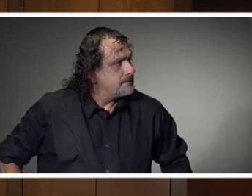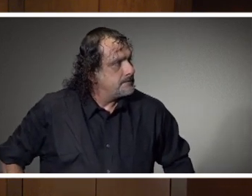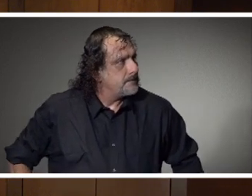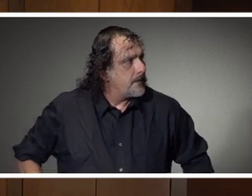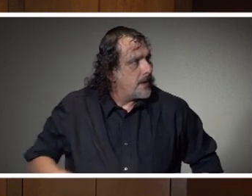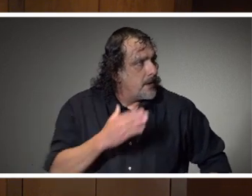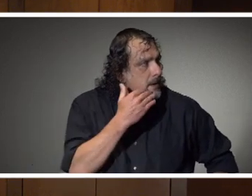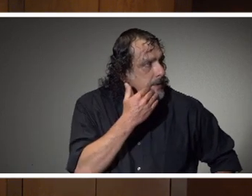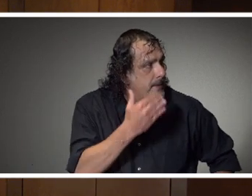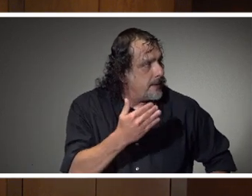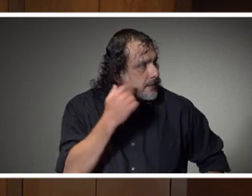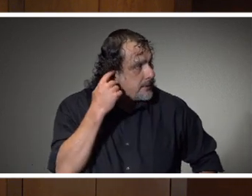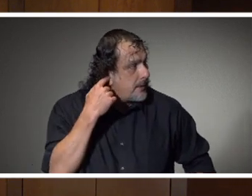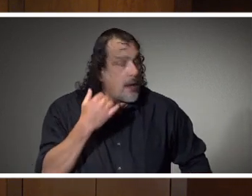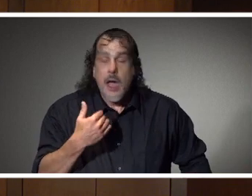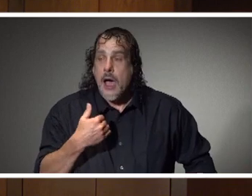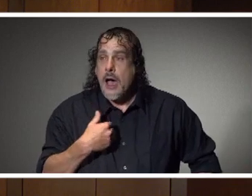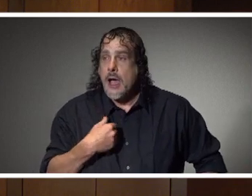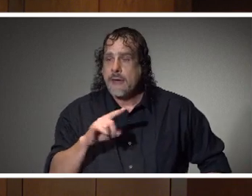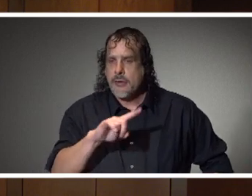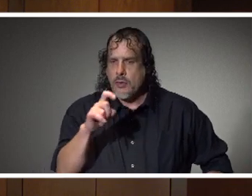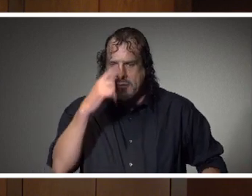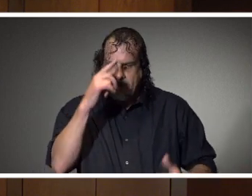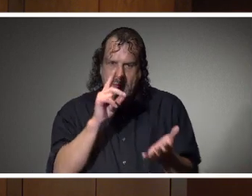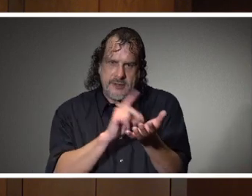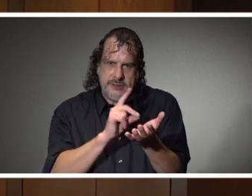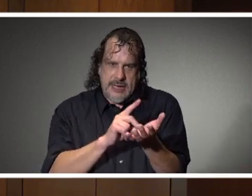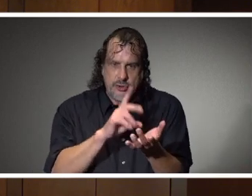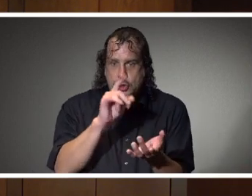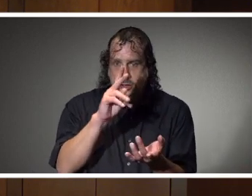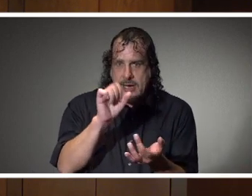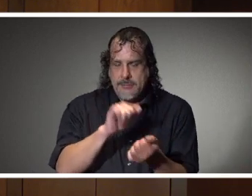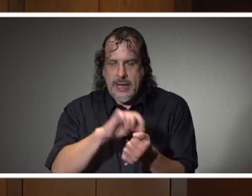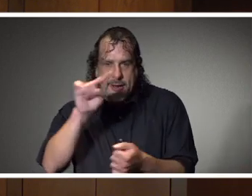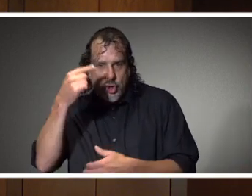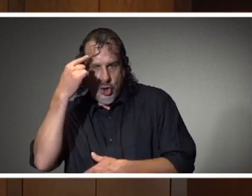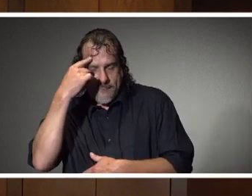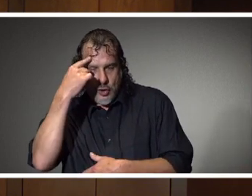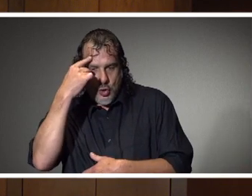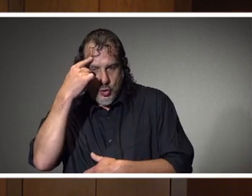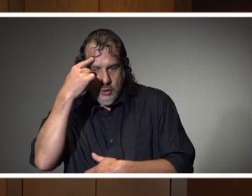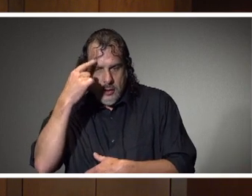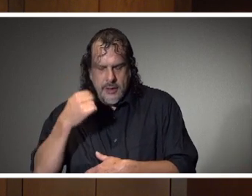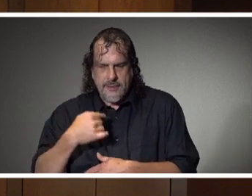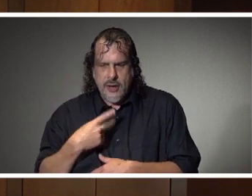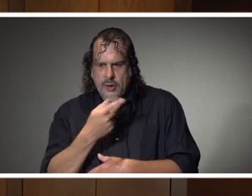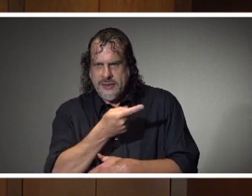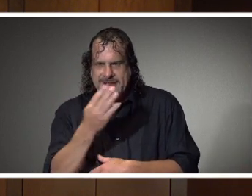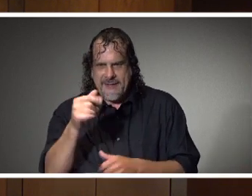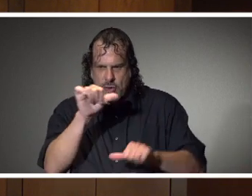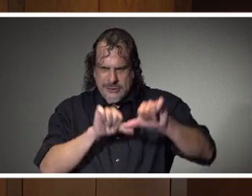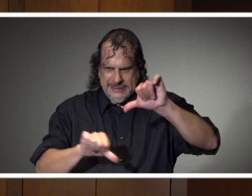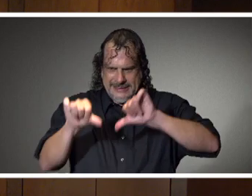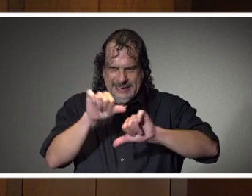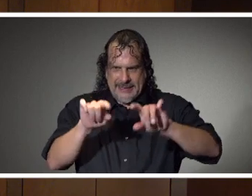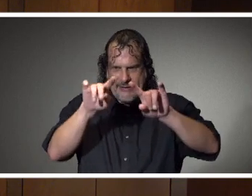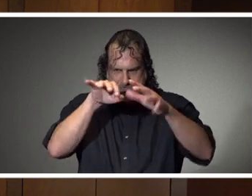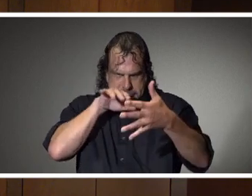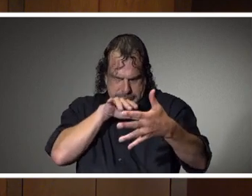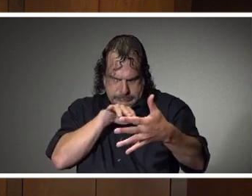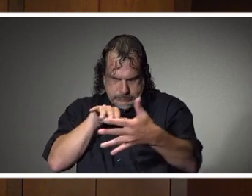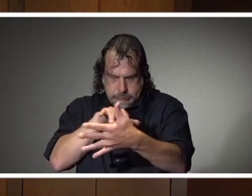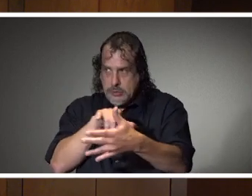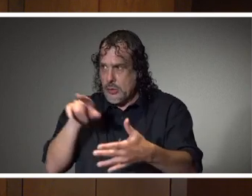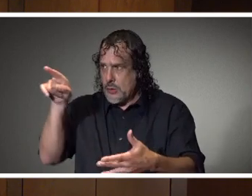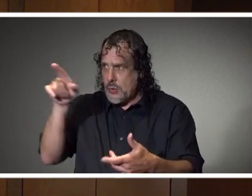Thanks, Renee. I've got a question for Dr. Dobbs and Governor Reeves. There are several new scientific studies out. One, Dr. Dobbs, you tweeted